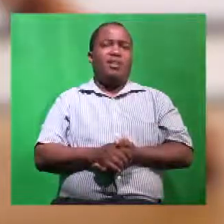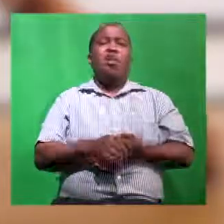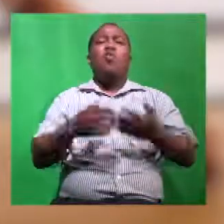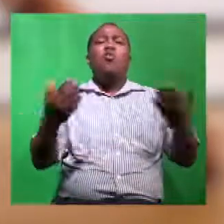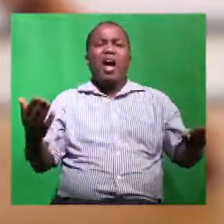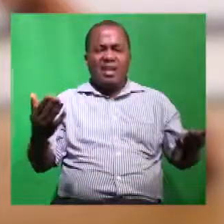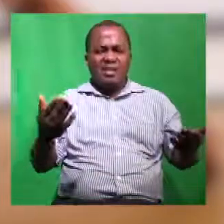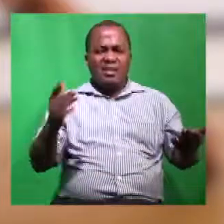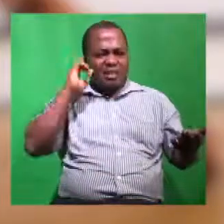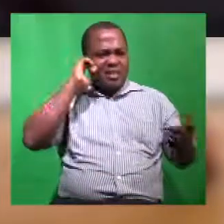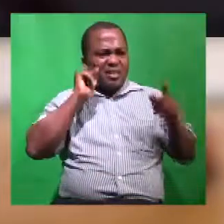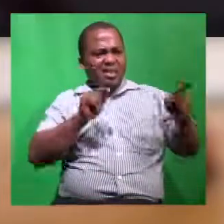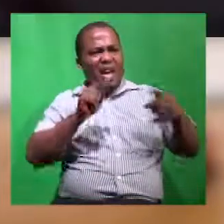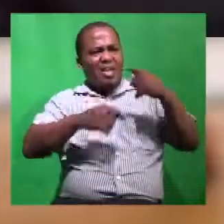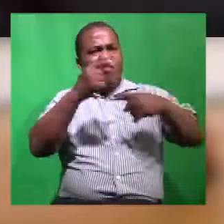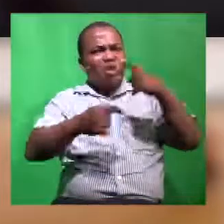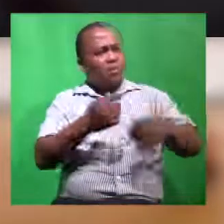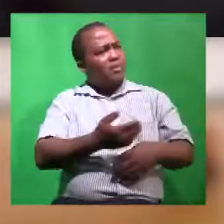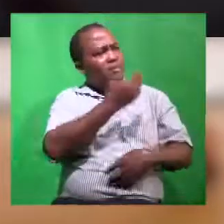thwarted their development.